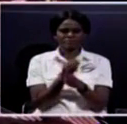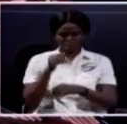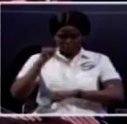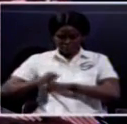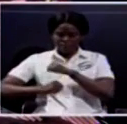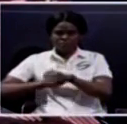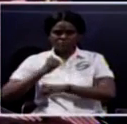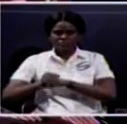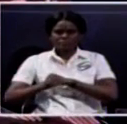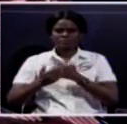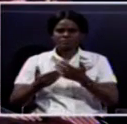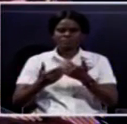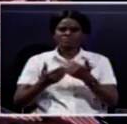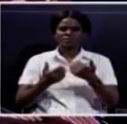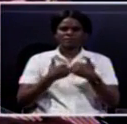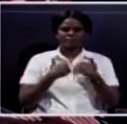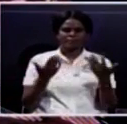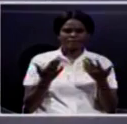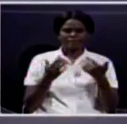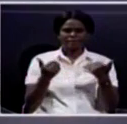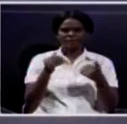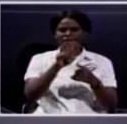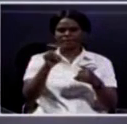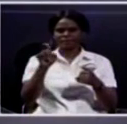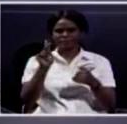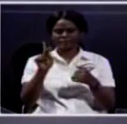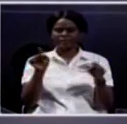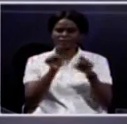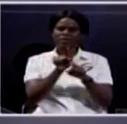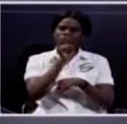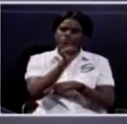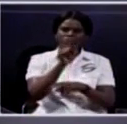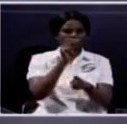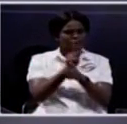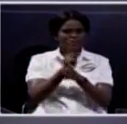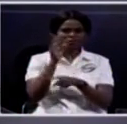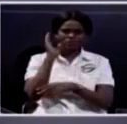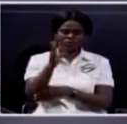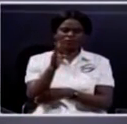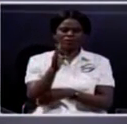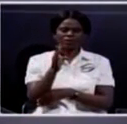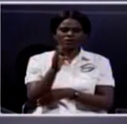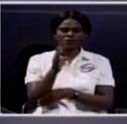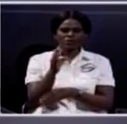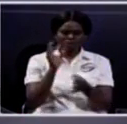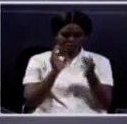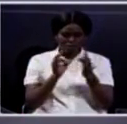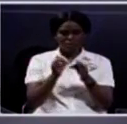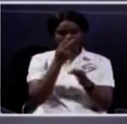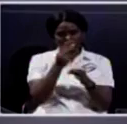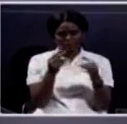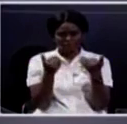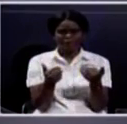suffering, struggling to meet needs, now it's 200 and you are sure they'll sustain. No, look here, Gravaza. If you look at the